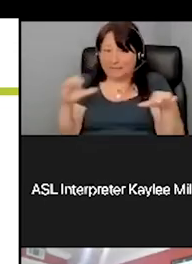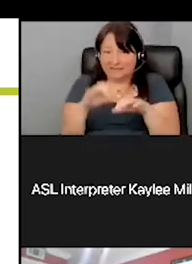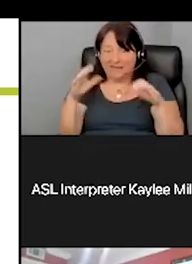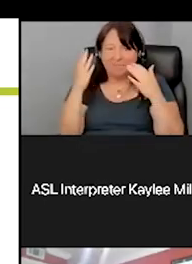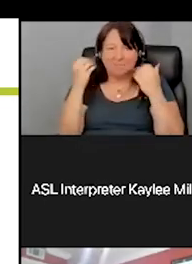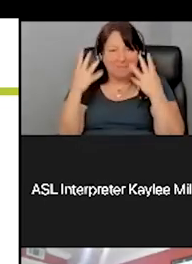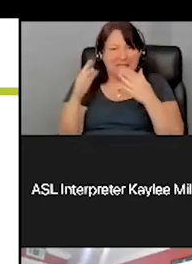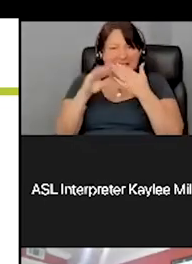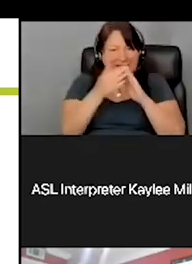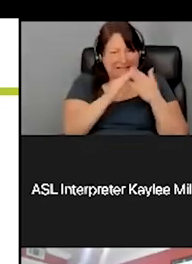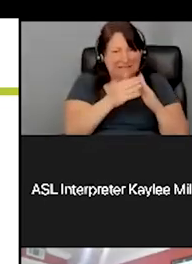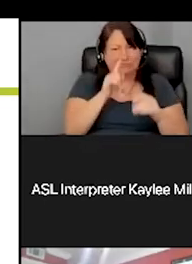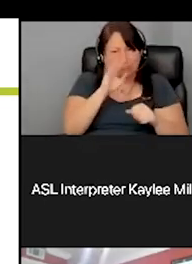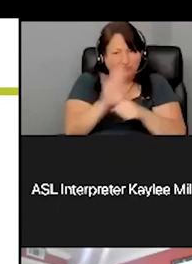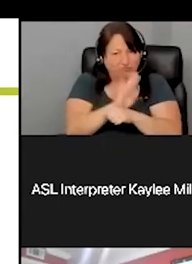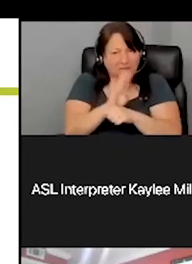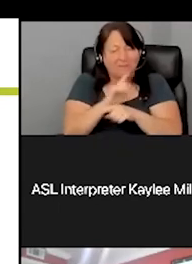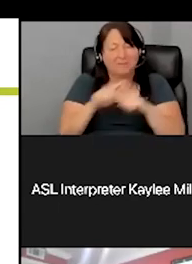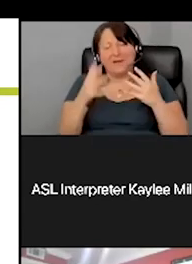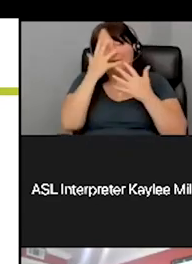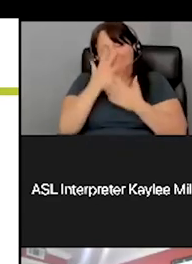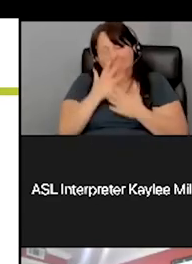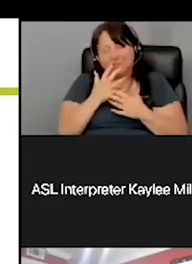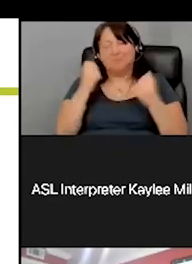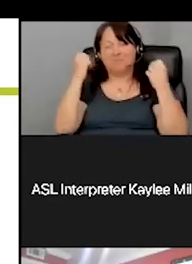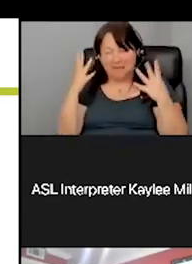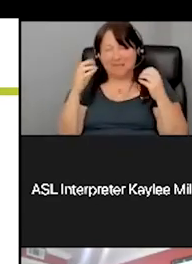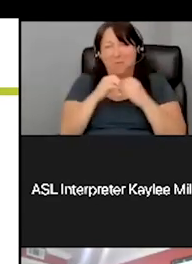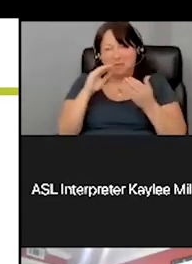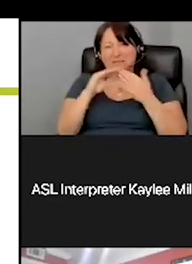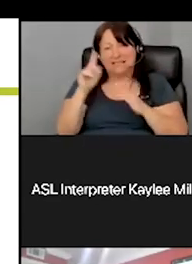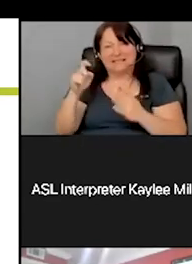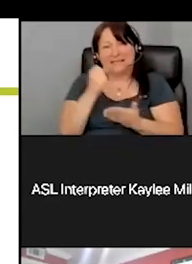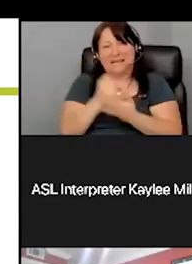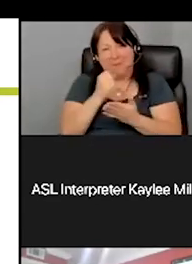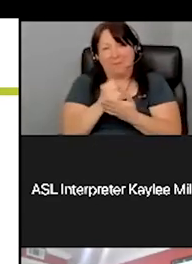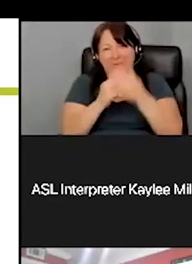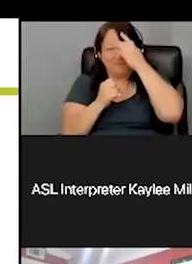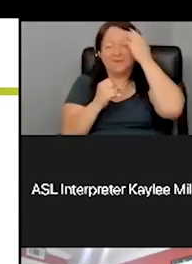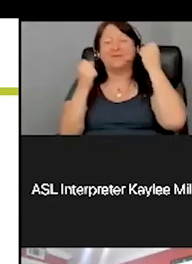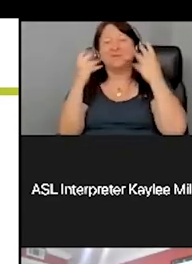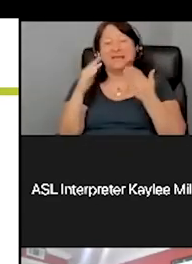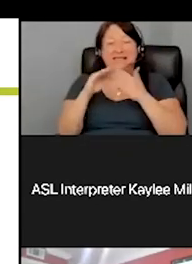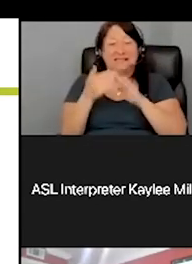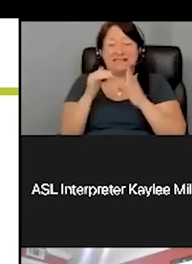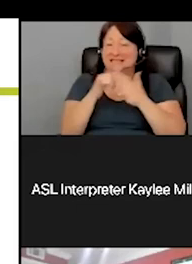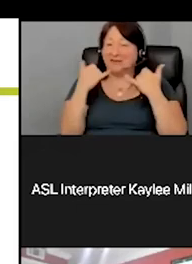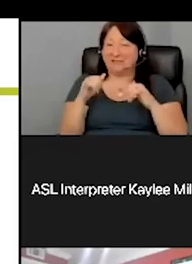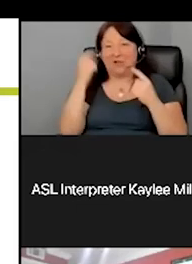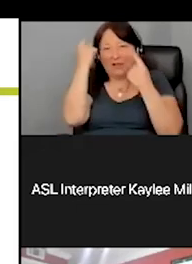cities, but unfortunately, there's a lot more cities out there that need help. And there's a lot of cities that are still considering